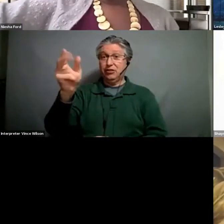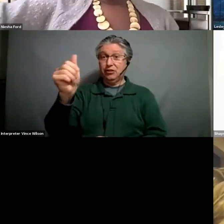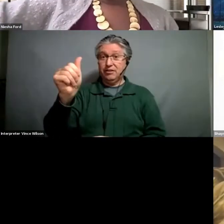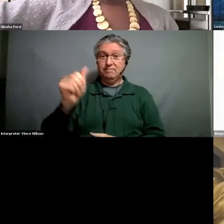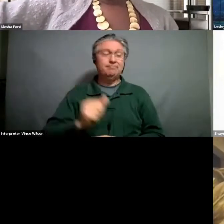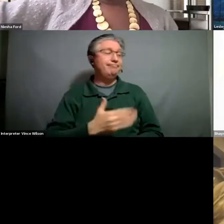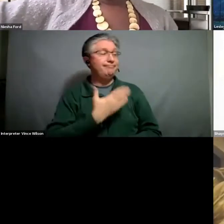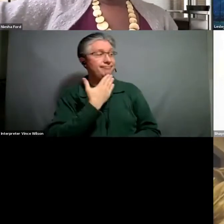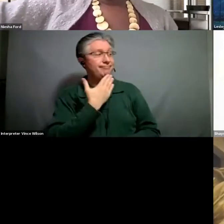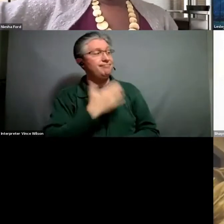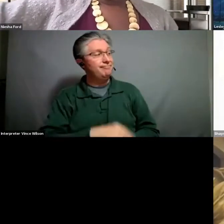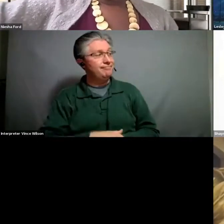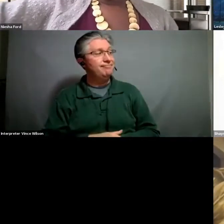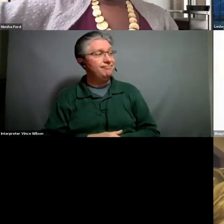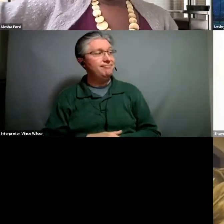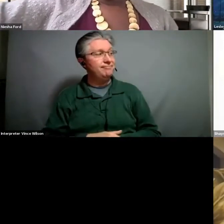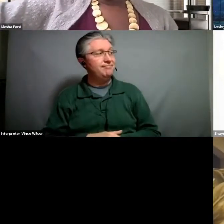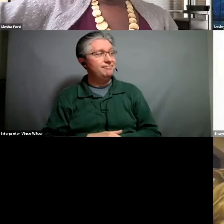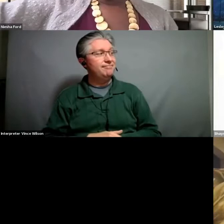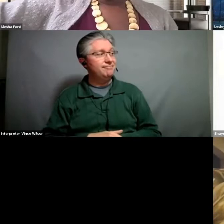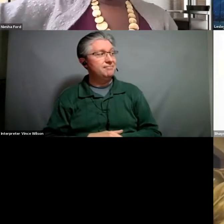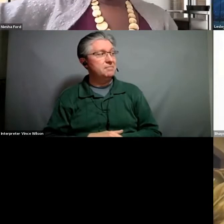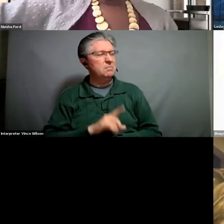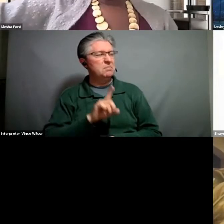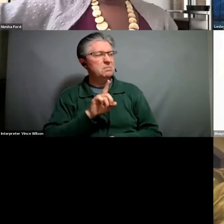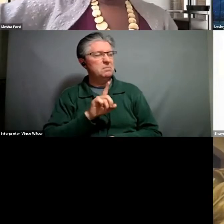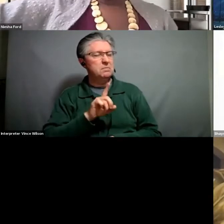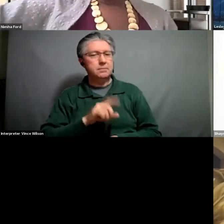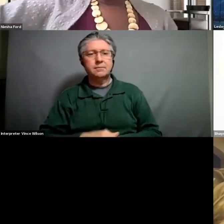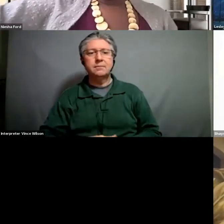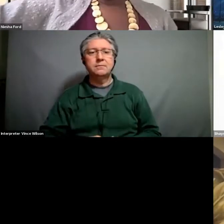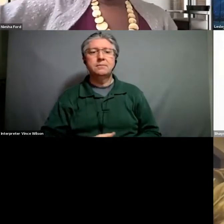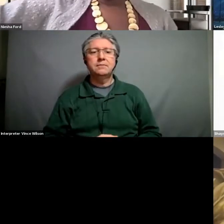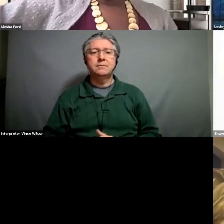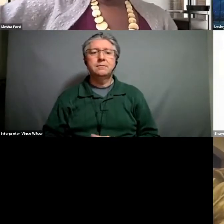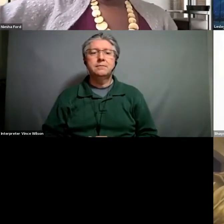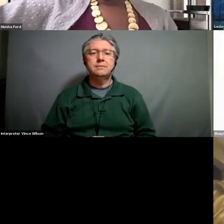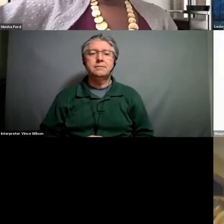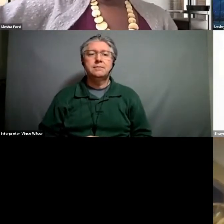Thank you. All right, give me one second.